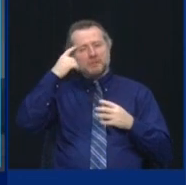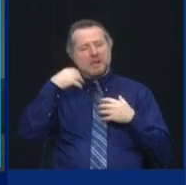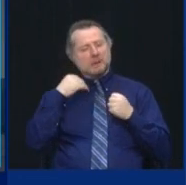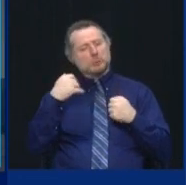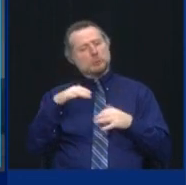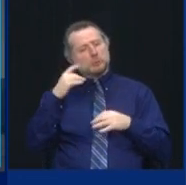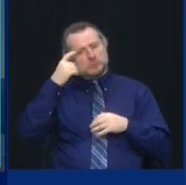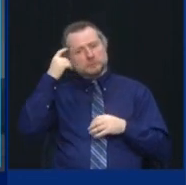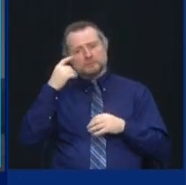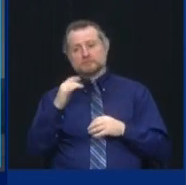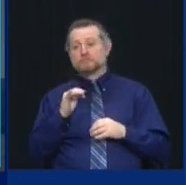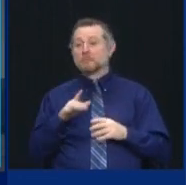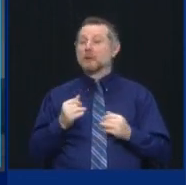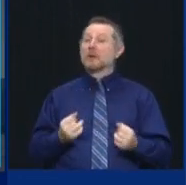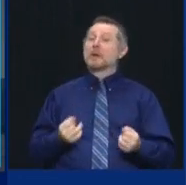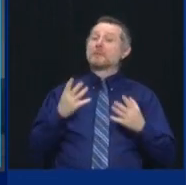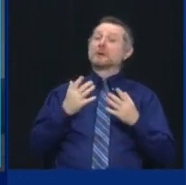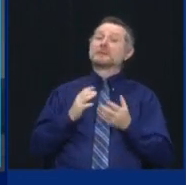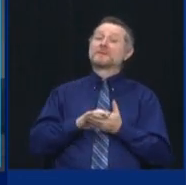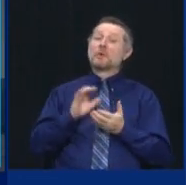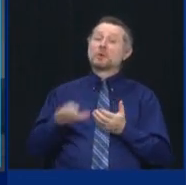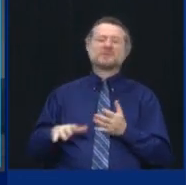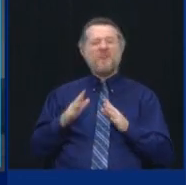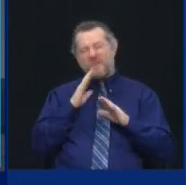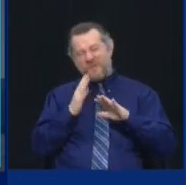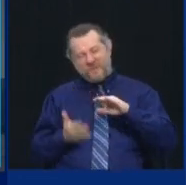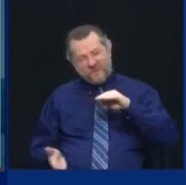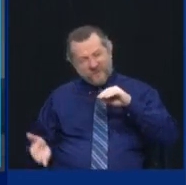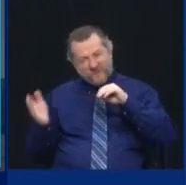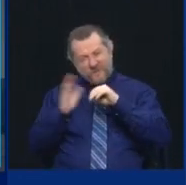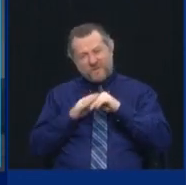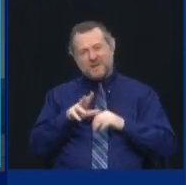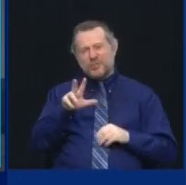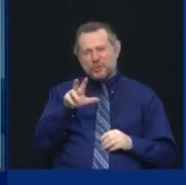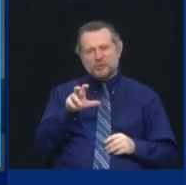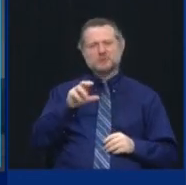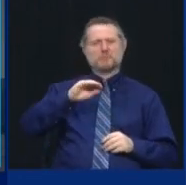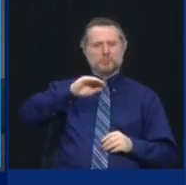Divorces are up about 300% across